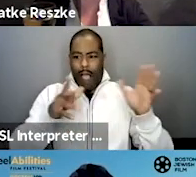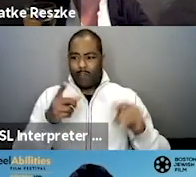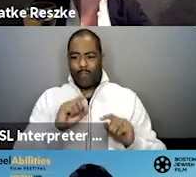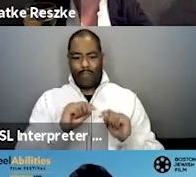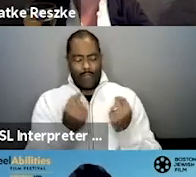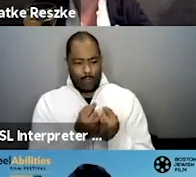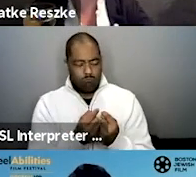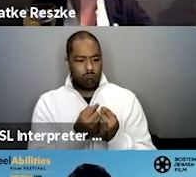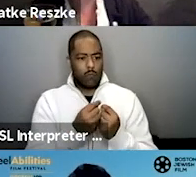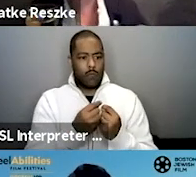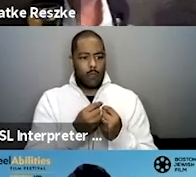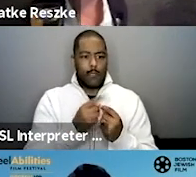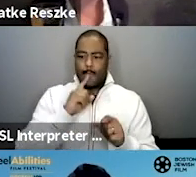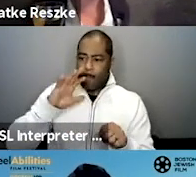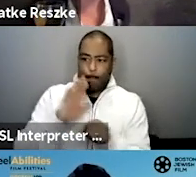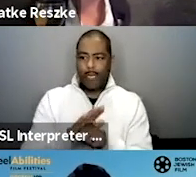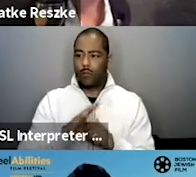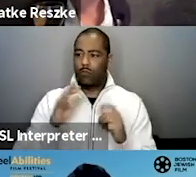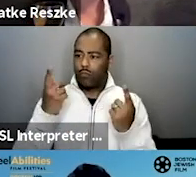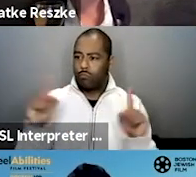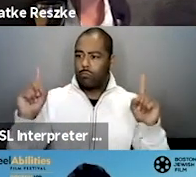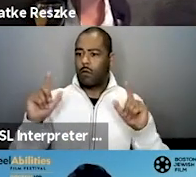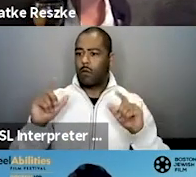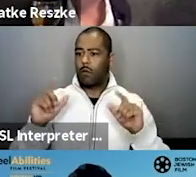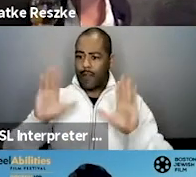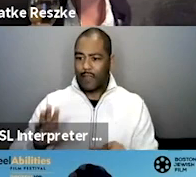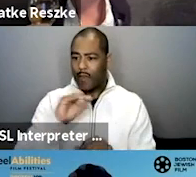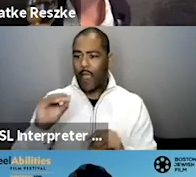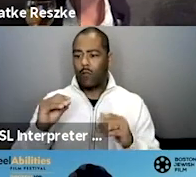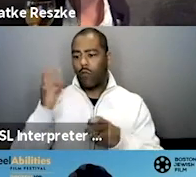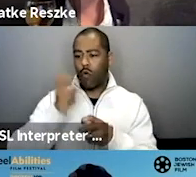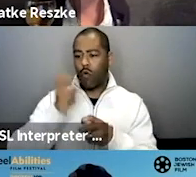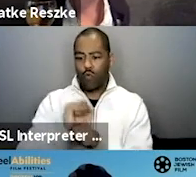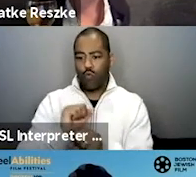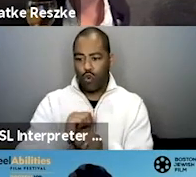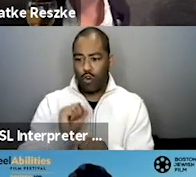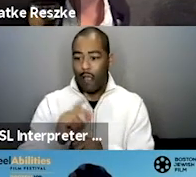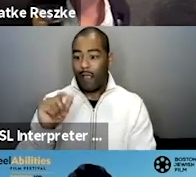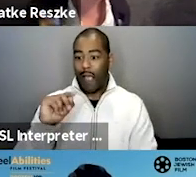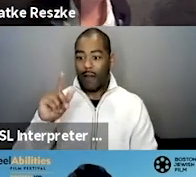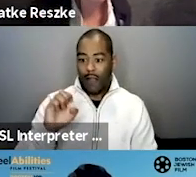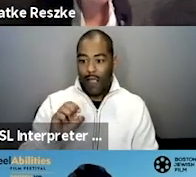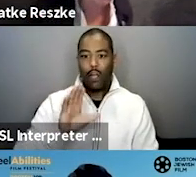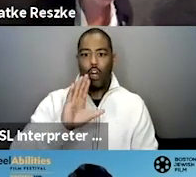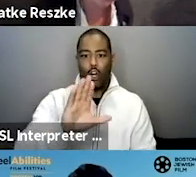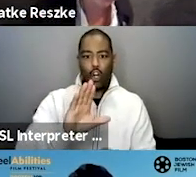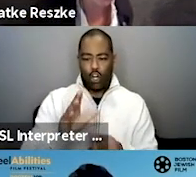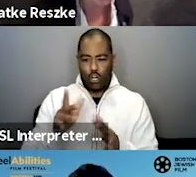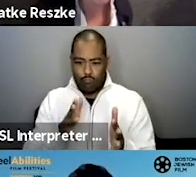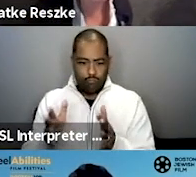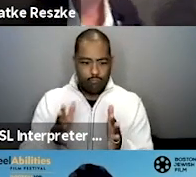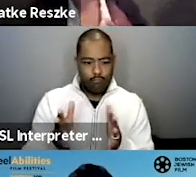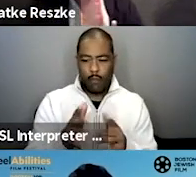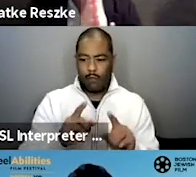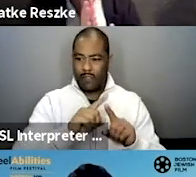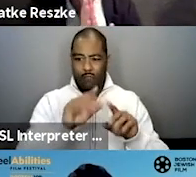their commitment to excellence and hard work. Katka's festival direction and curation of films and programs has been masterful.